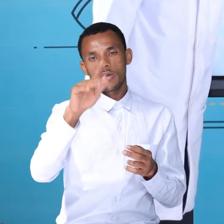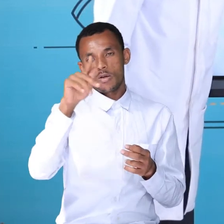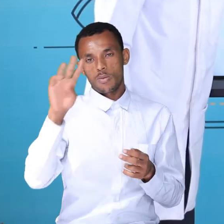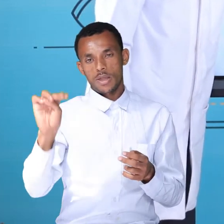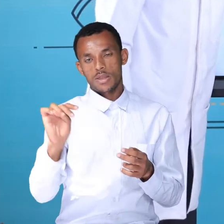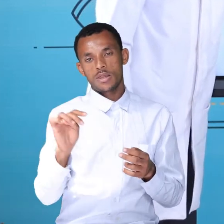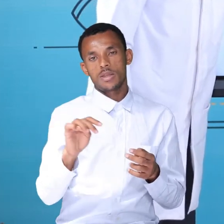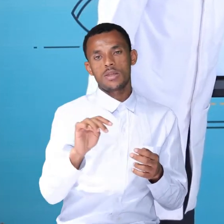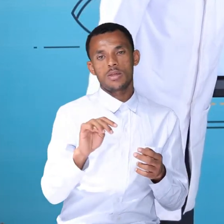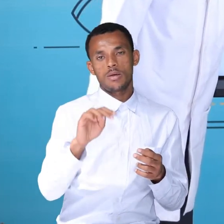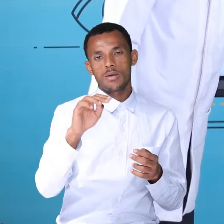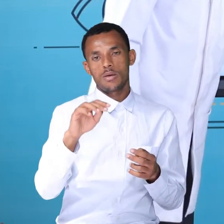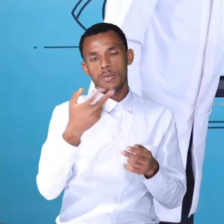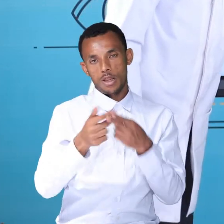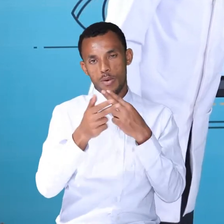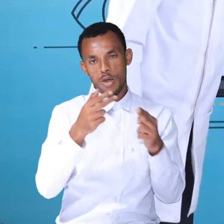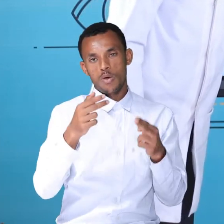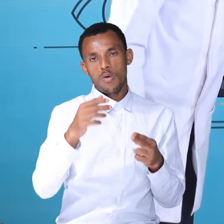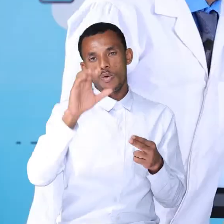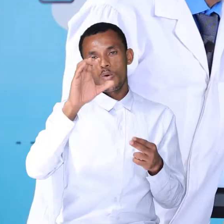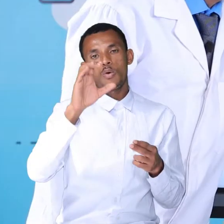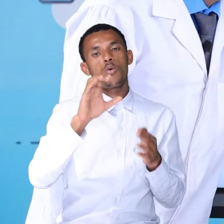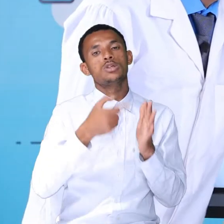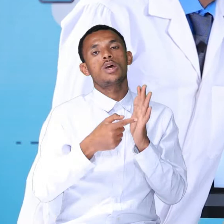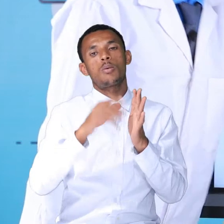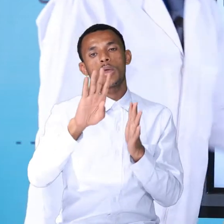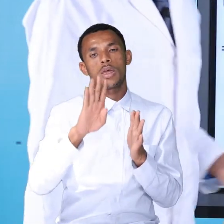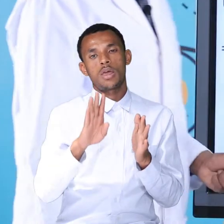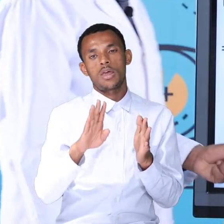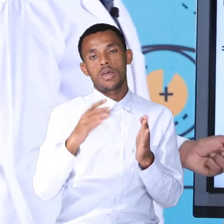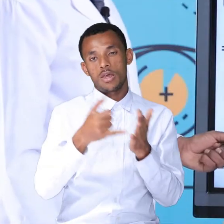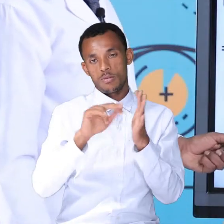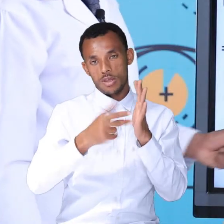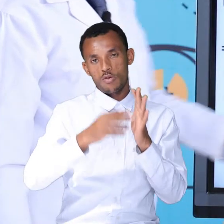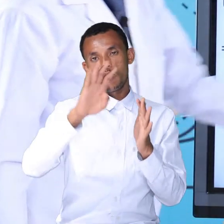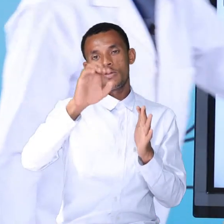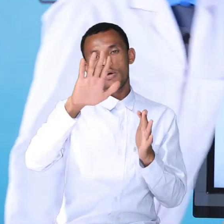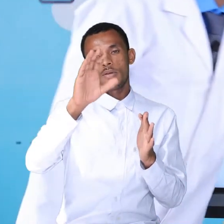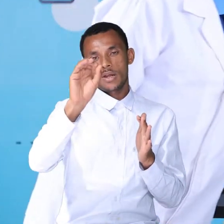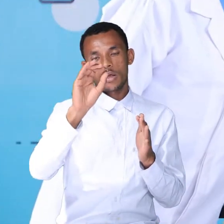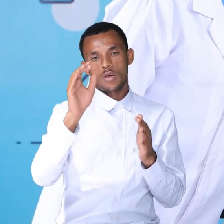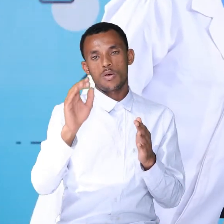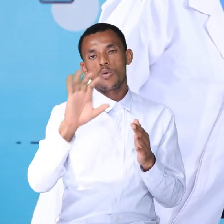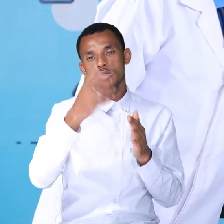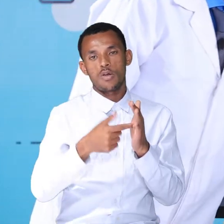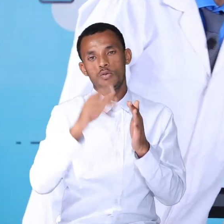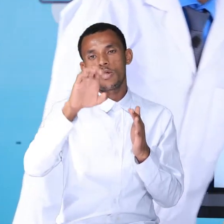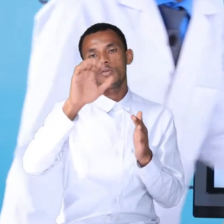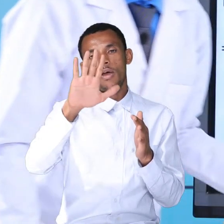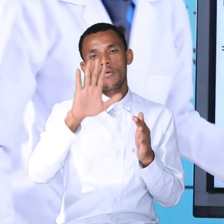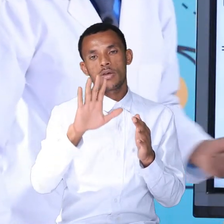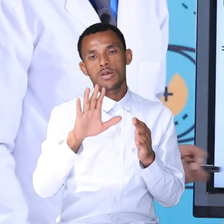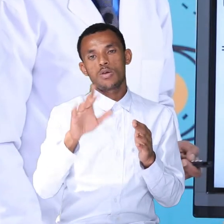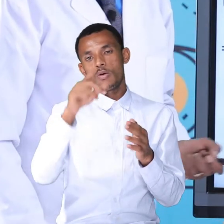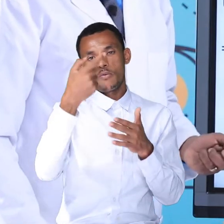BC 4√2 kilometers multiplied by cosine of B. B it was 45 degrees. But what is cosine of 45 degrees?